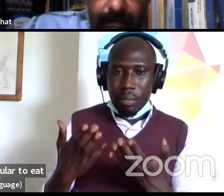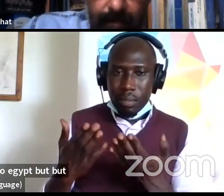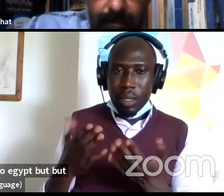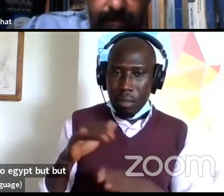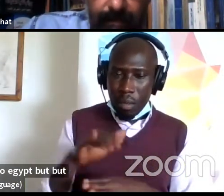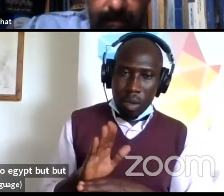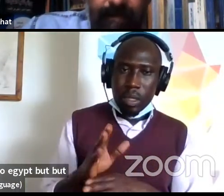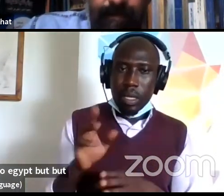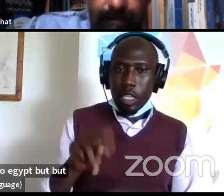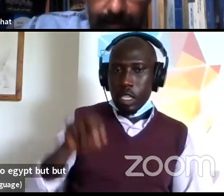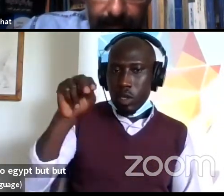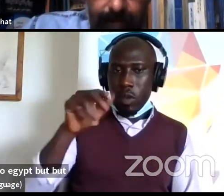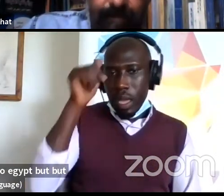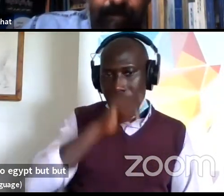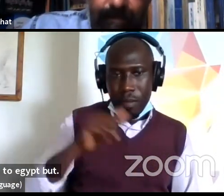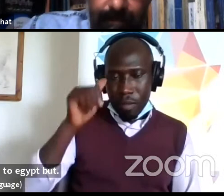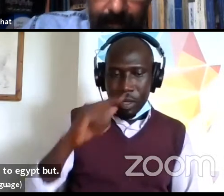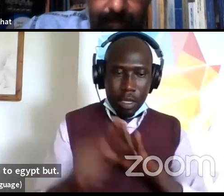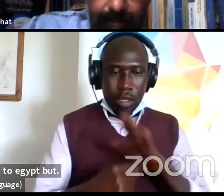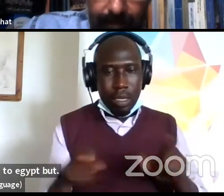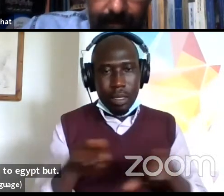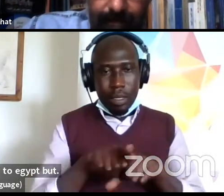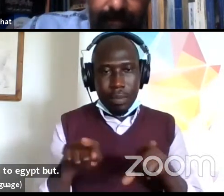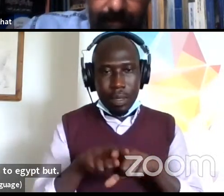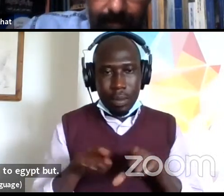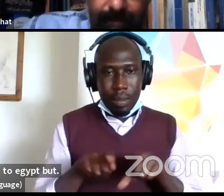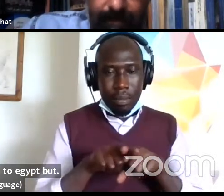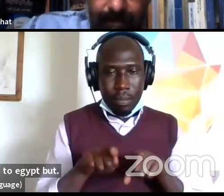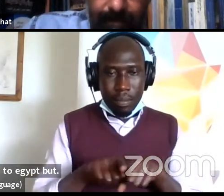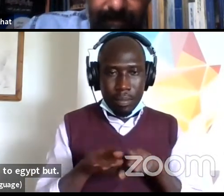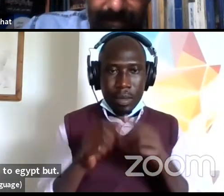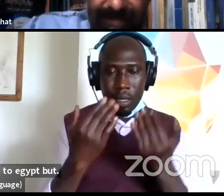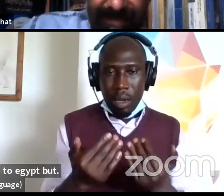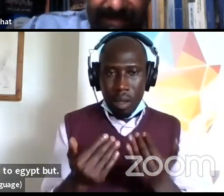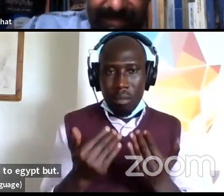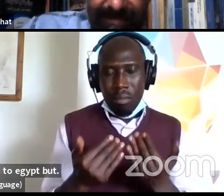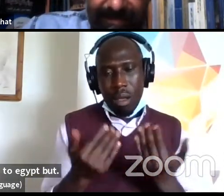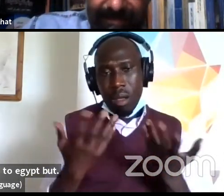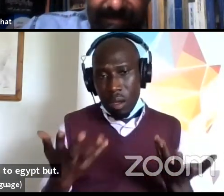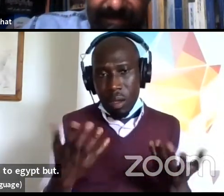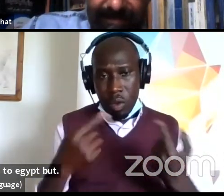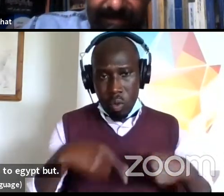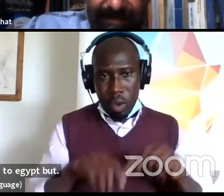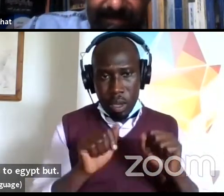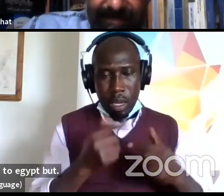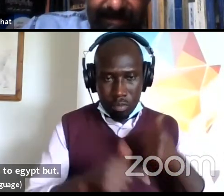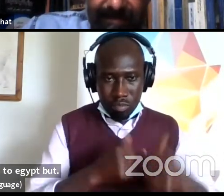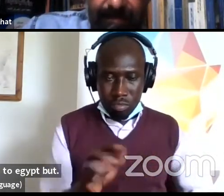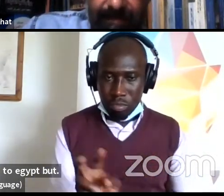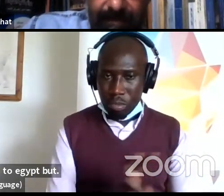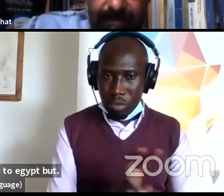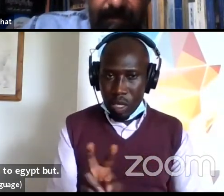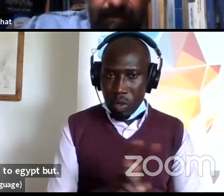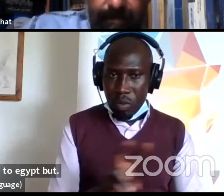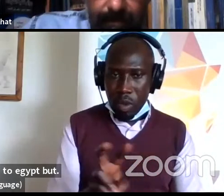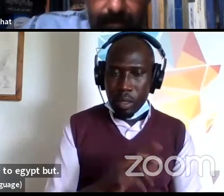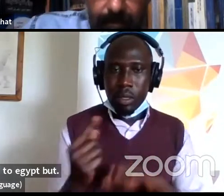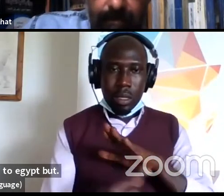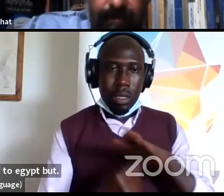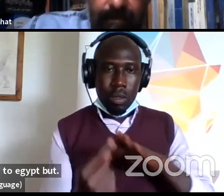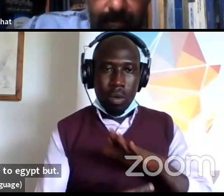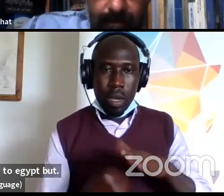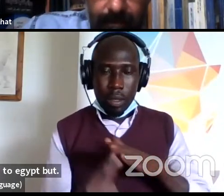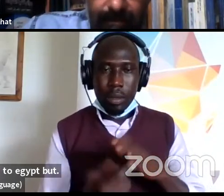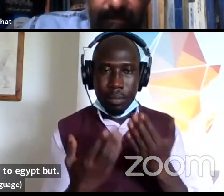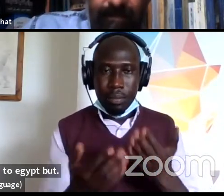mostly in North Africa, the situation is very similar with small variances. So we continue to monitor the situation and hope for more